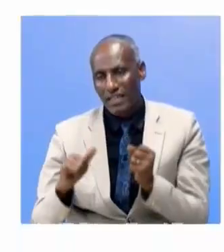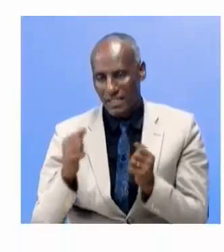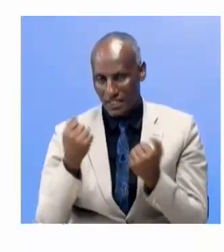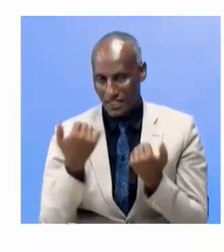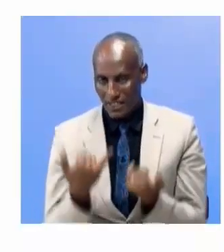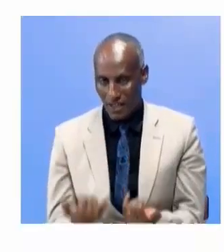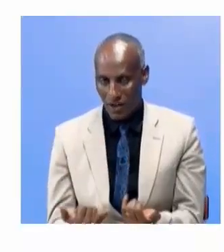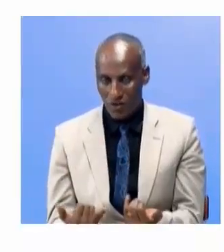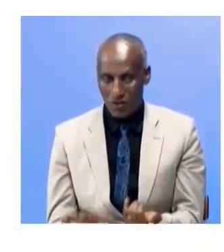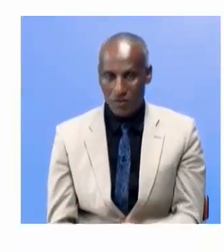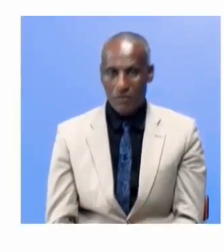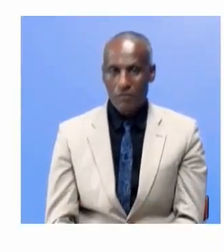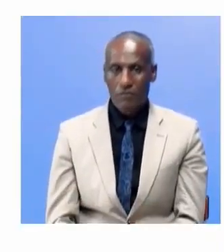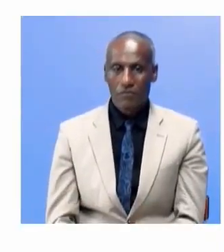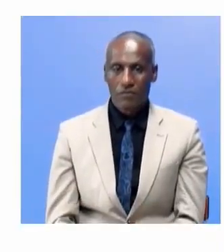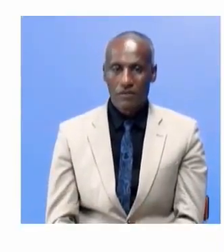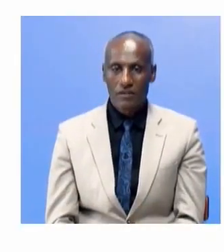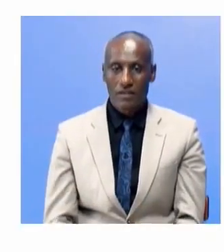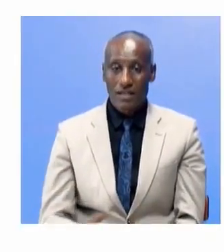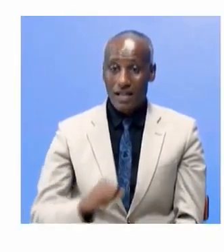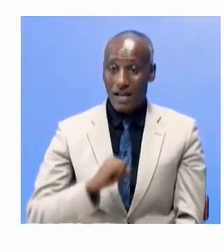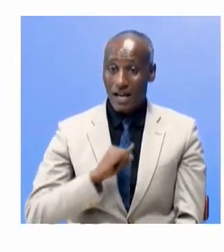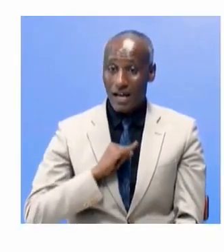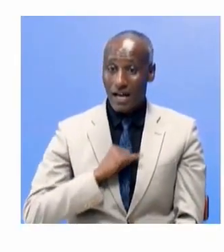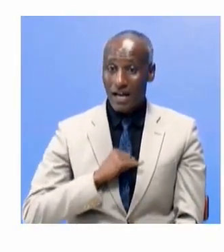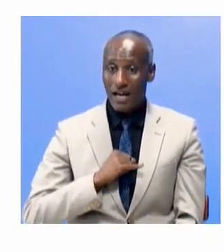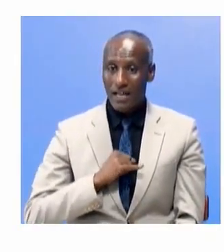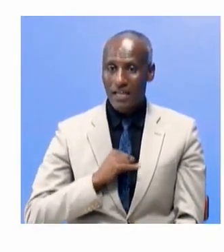here, I don't